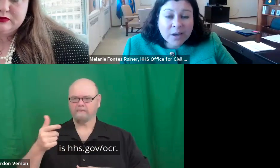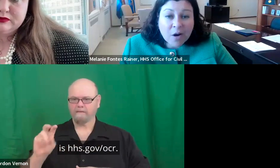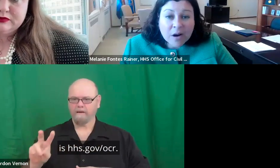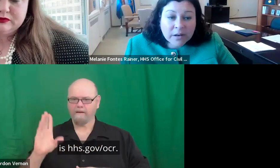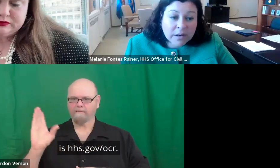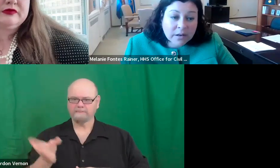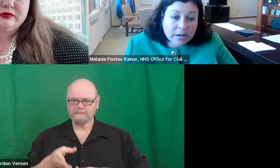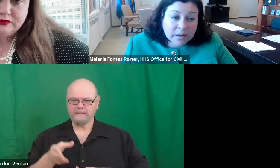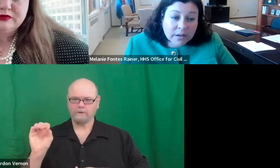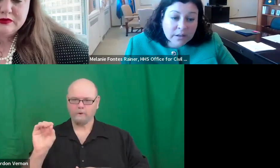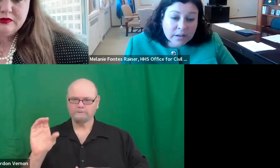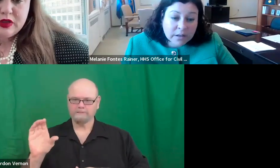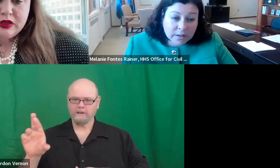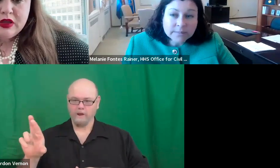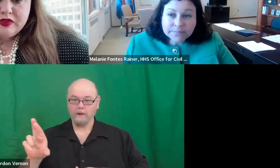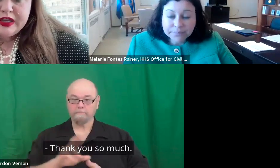hhs.gov/OCR.